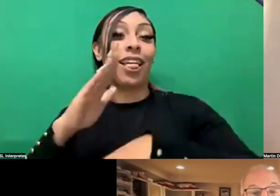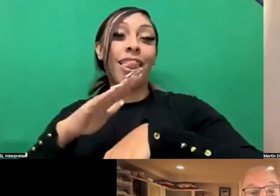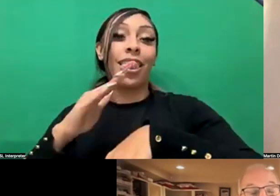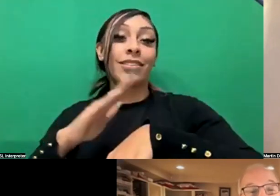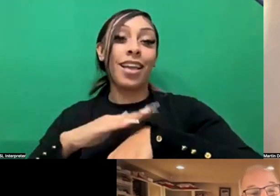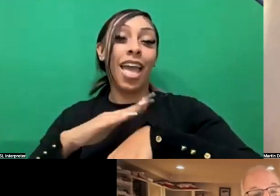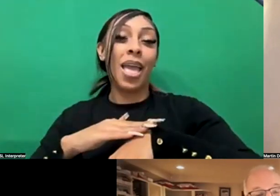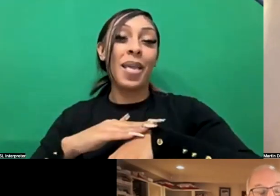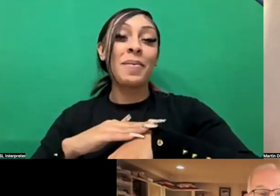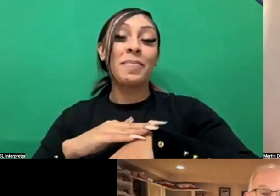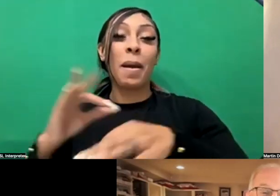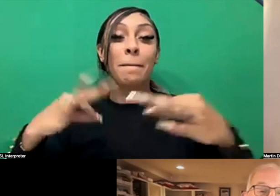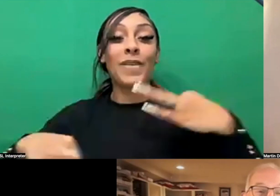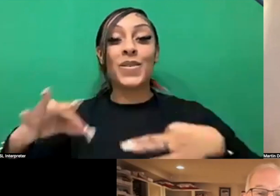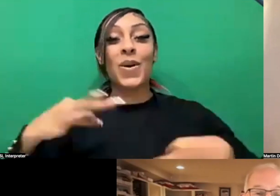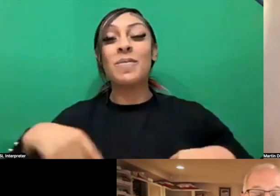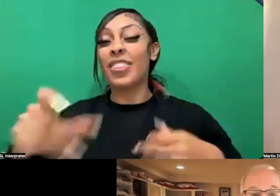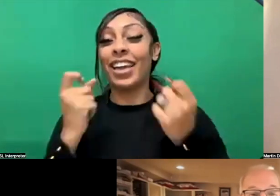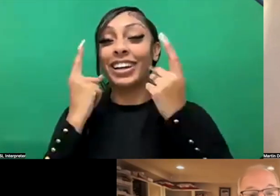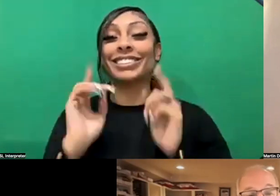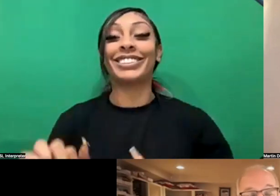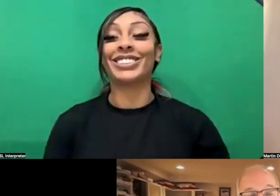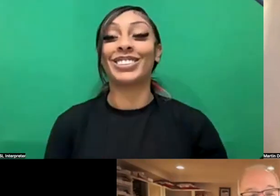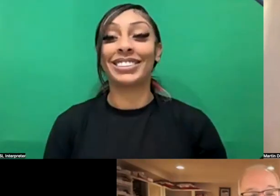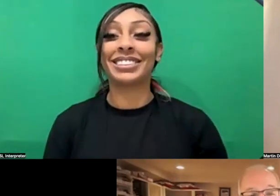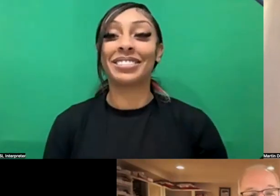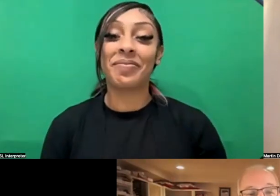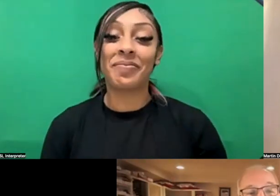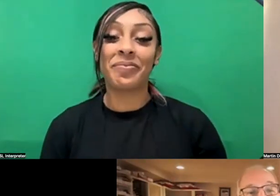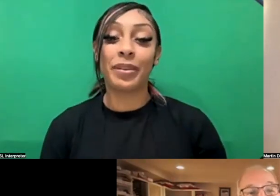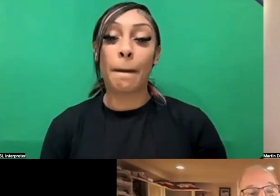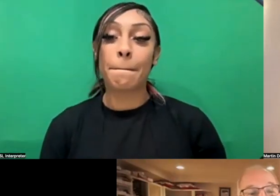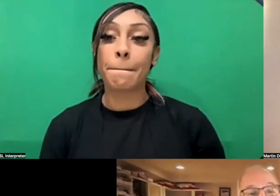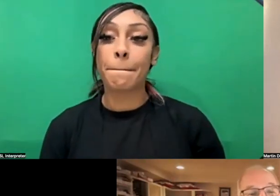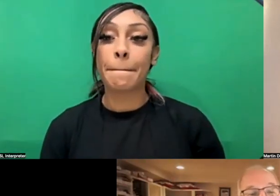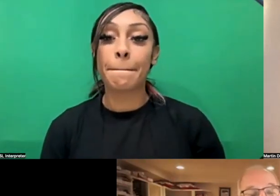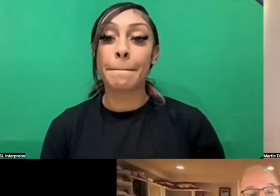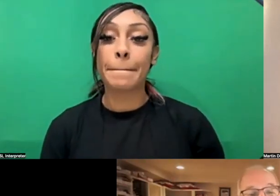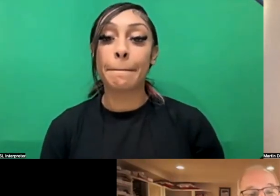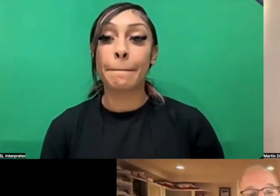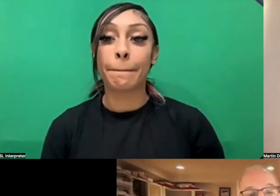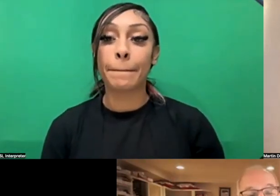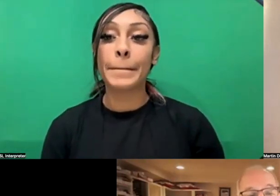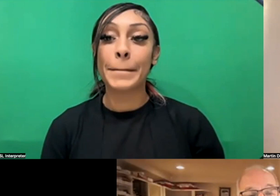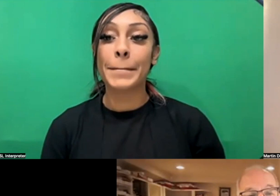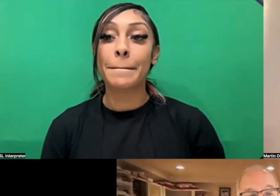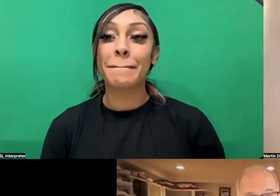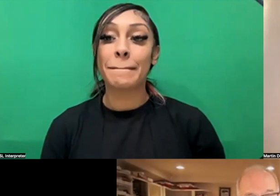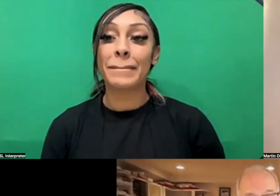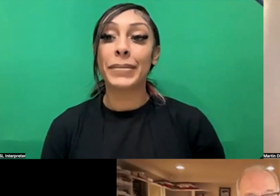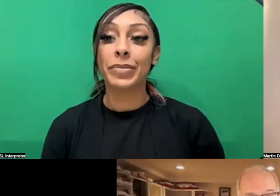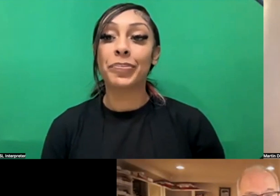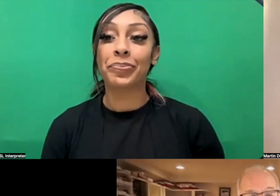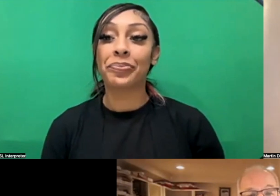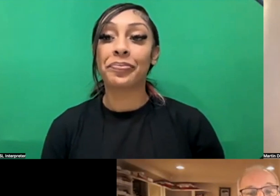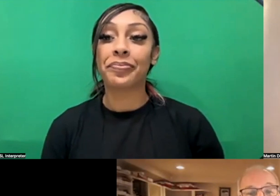they understood what the intention was. Nice. You can kind of tell, I guess, from looking at it, because it's, I don't know if we can show